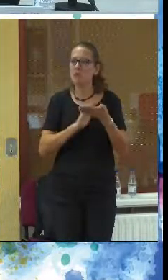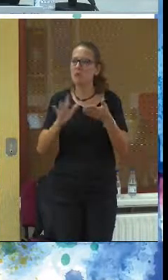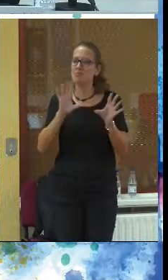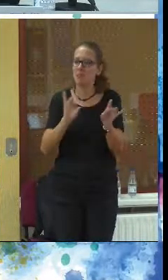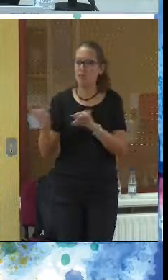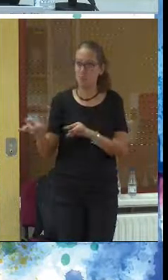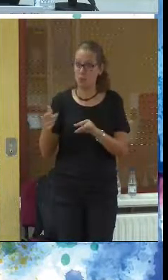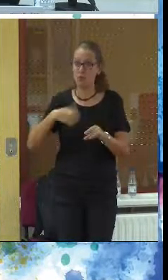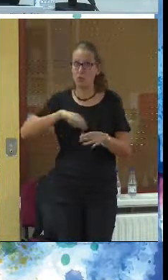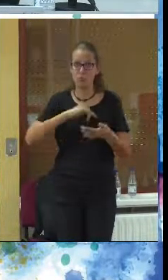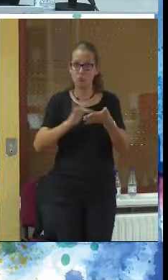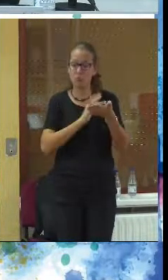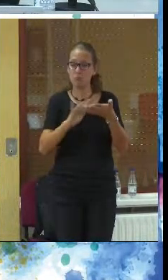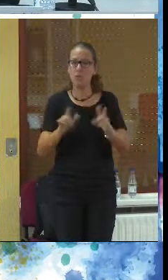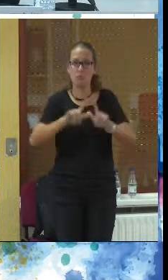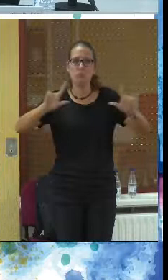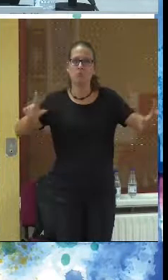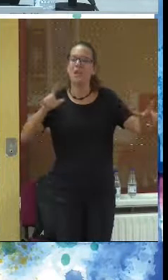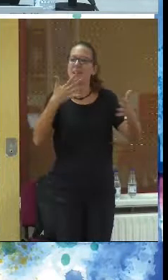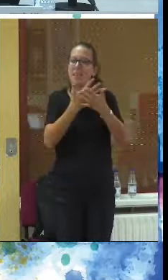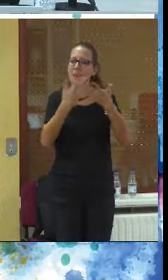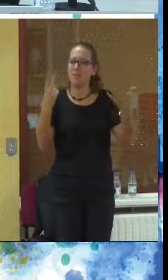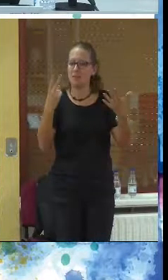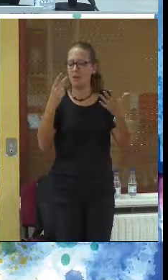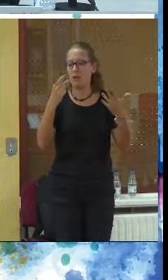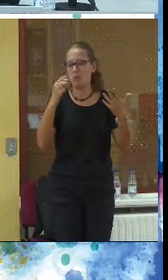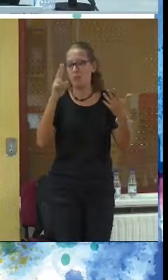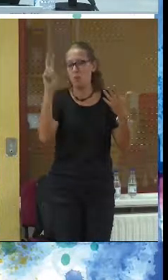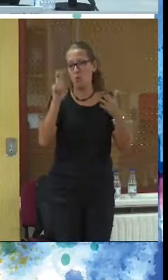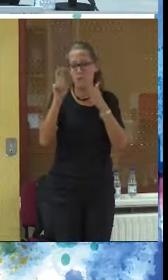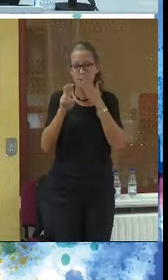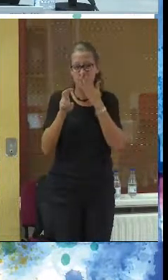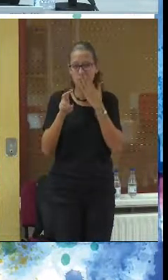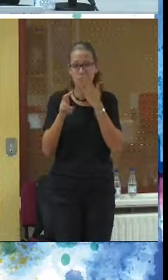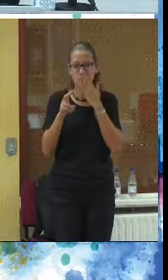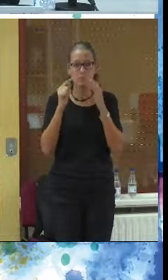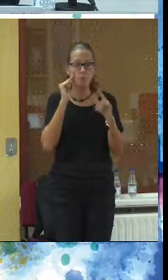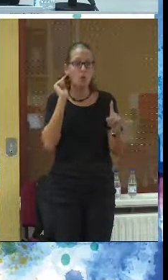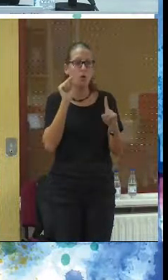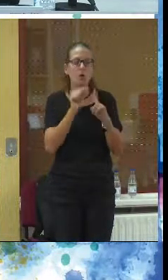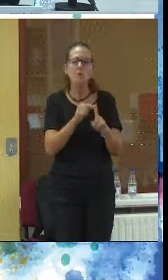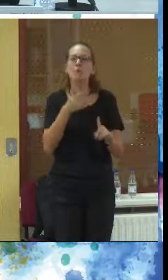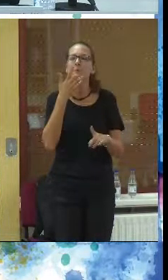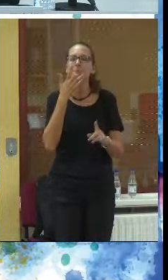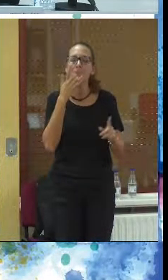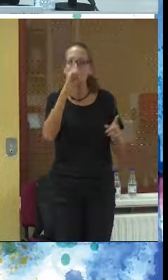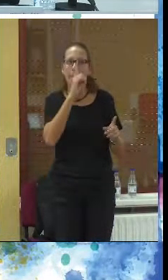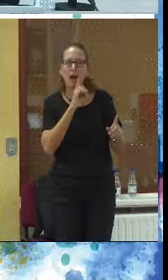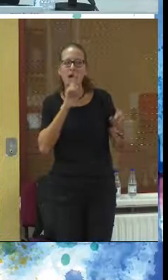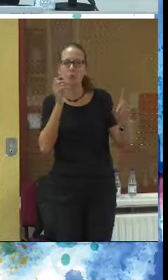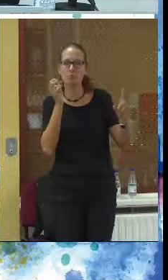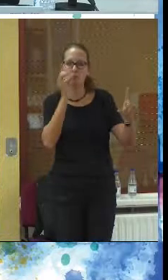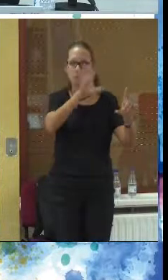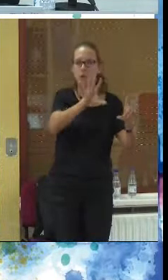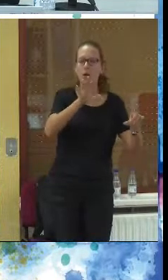screens are major. 17 inches touch screen, so the images that you can see, both